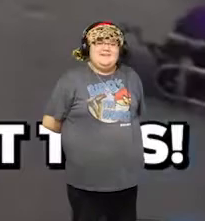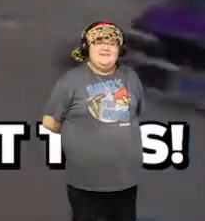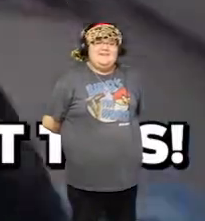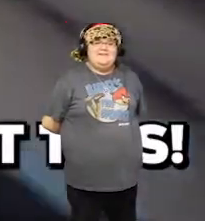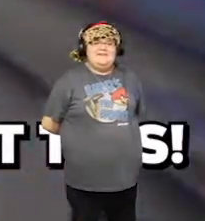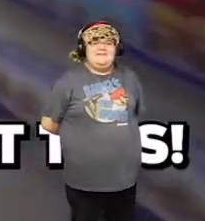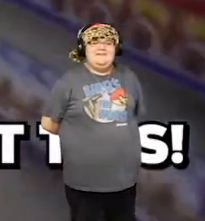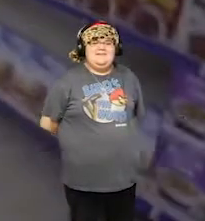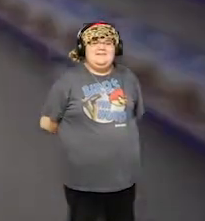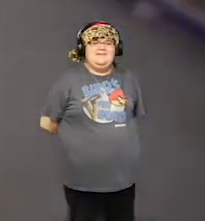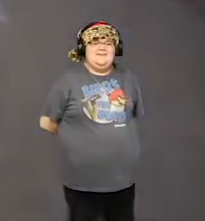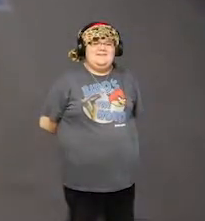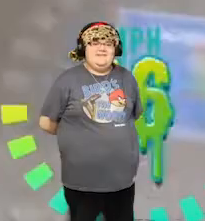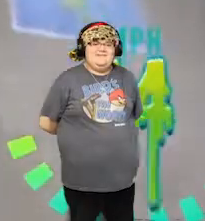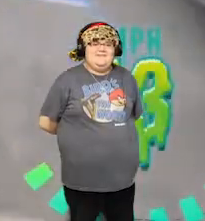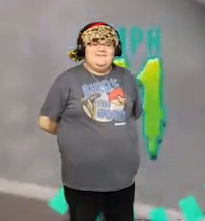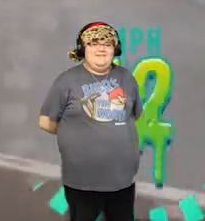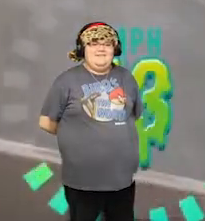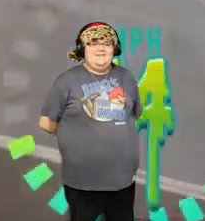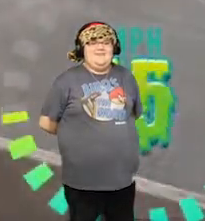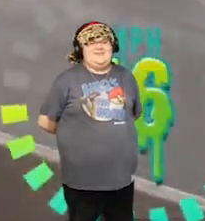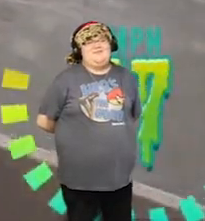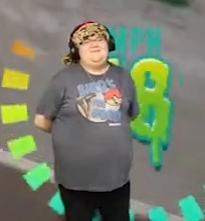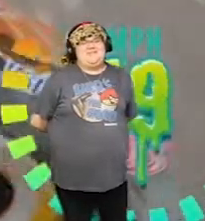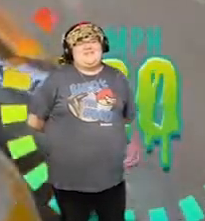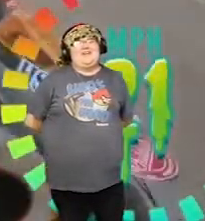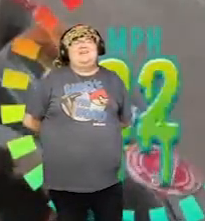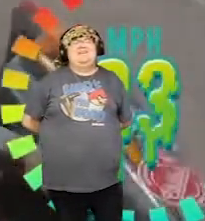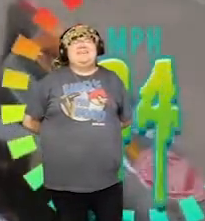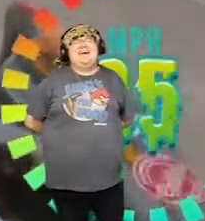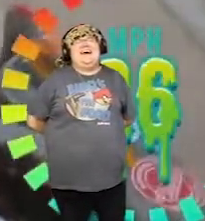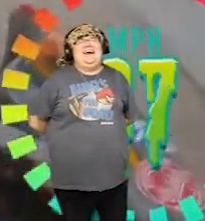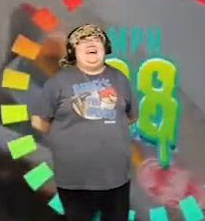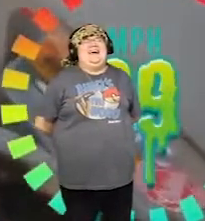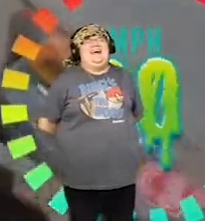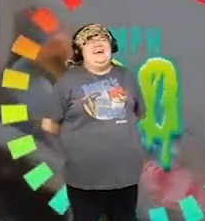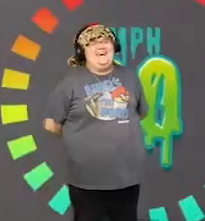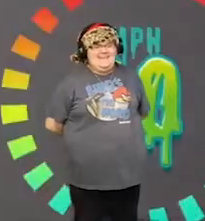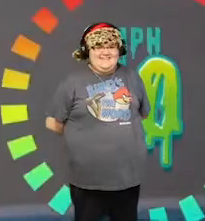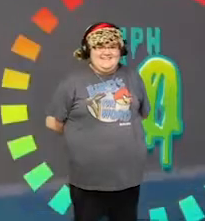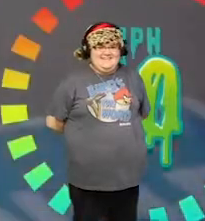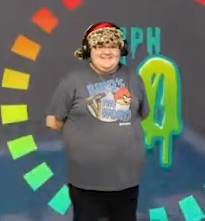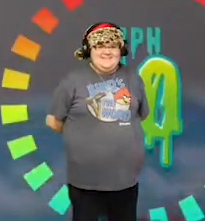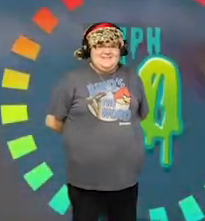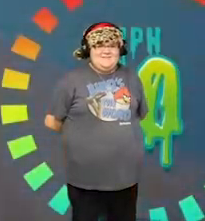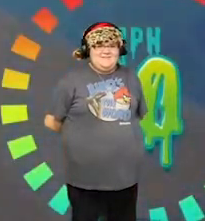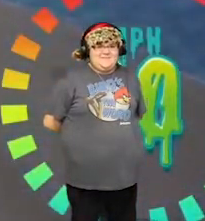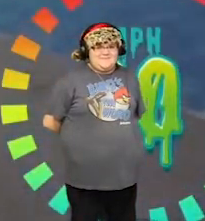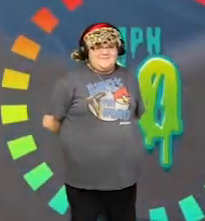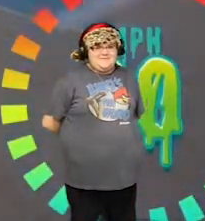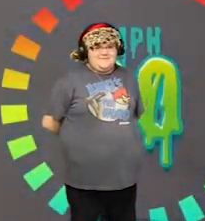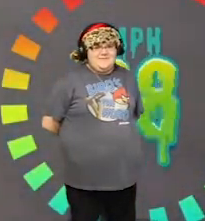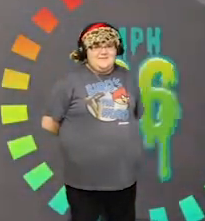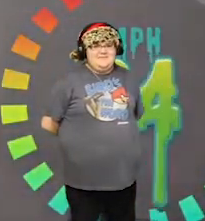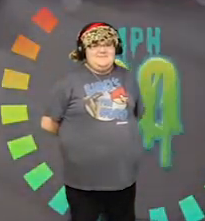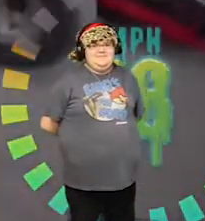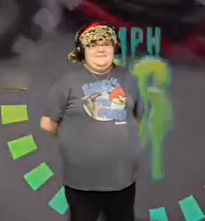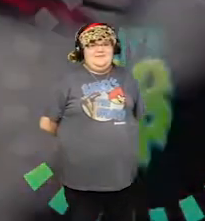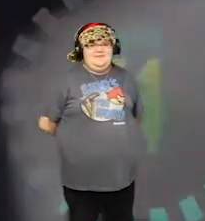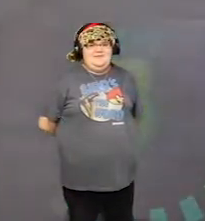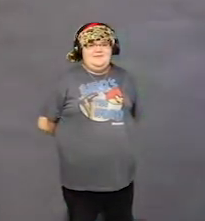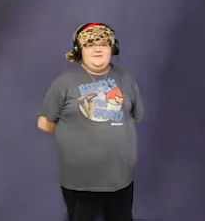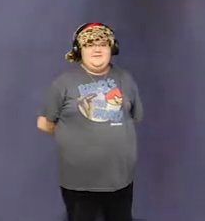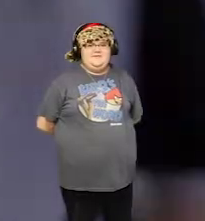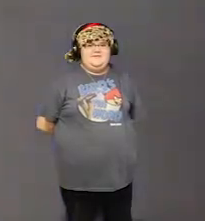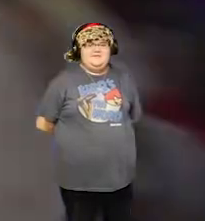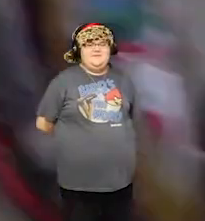What should you do to me, miss? Okay, why was I so excited? Here we go. Finish line. I really fucked up there. 30 miles an